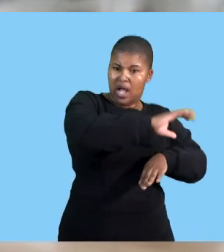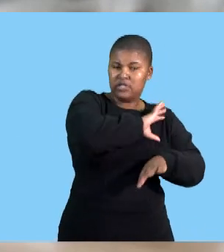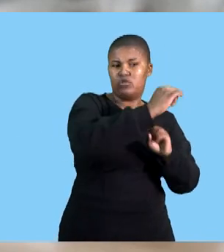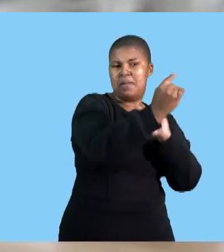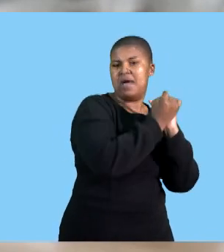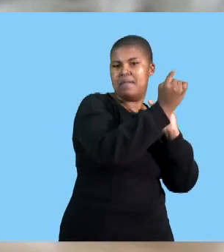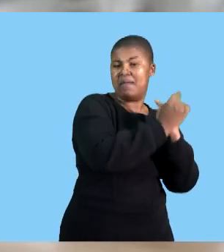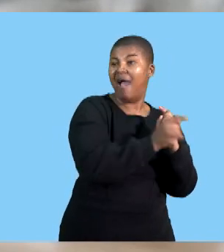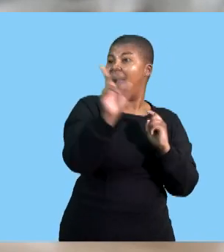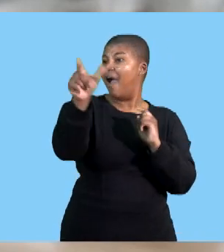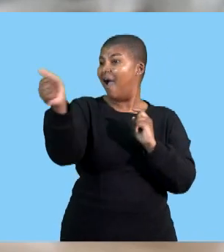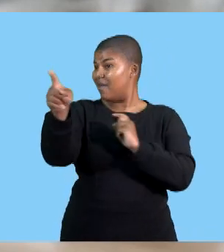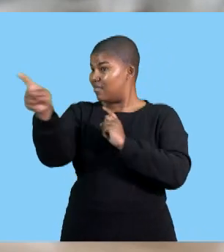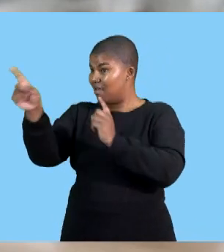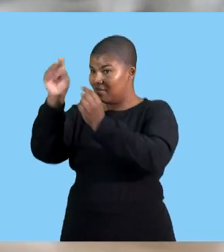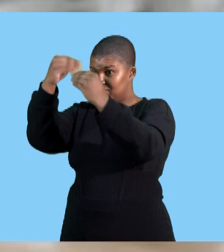product.